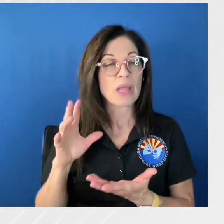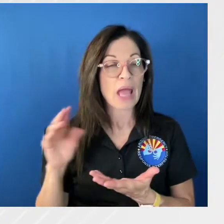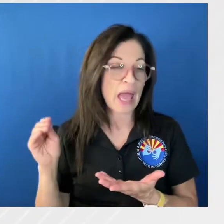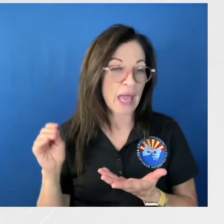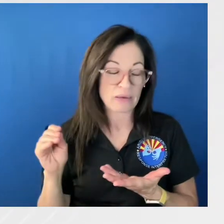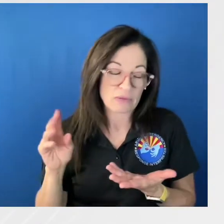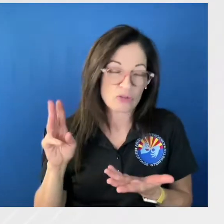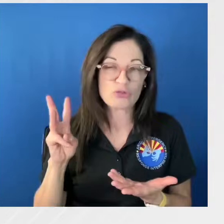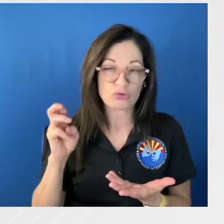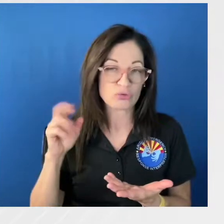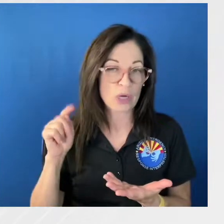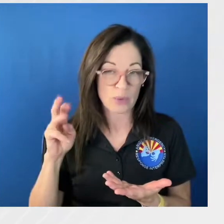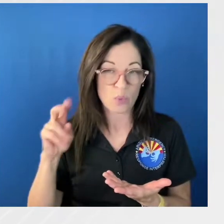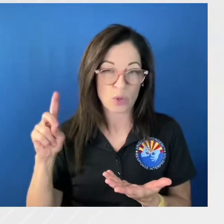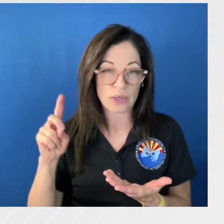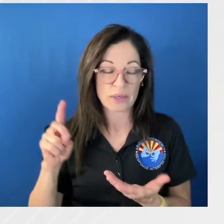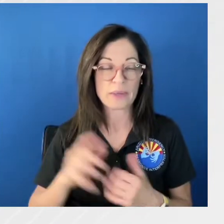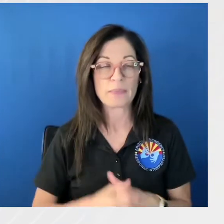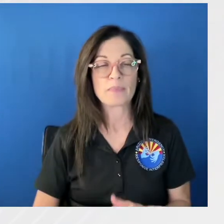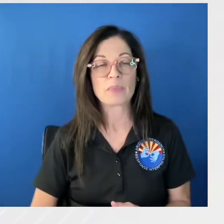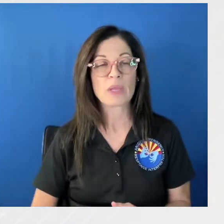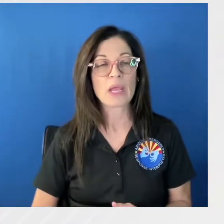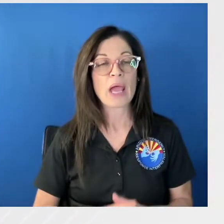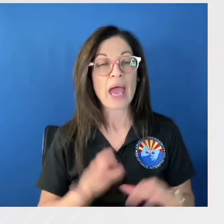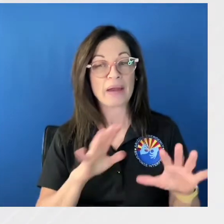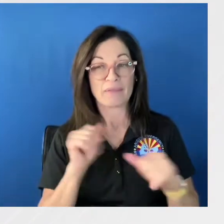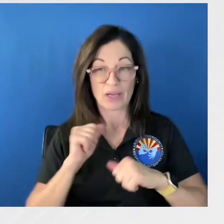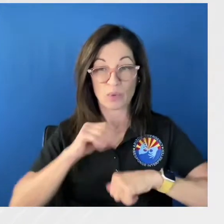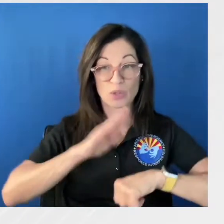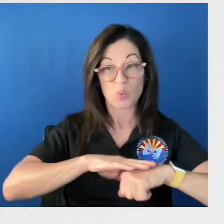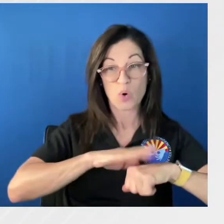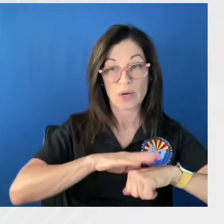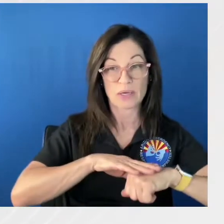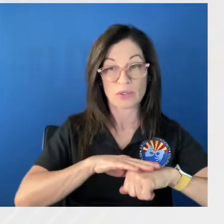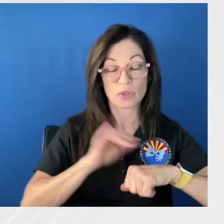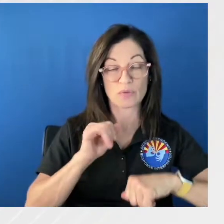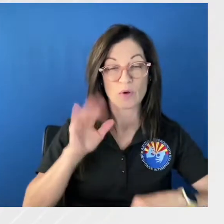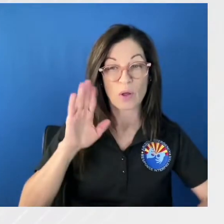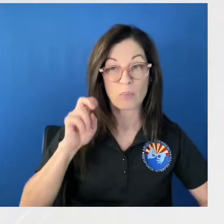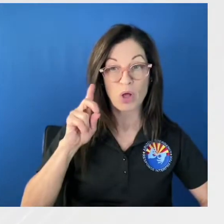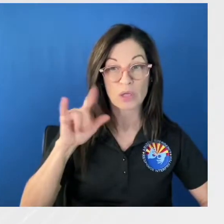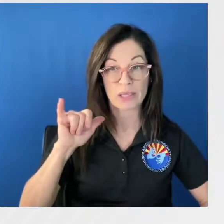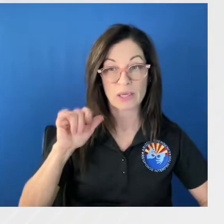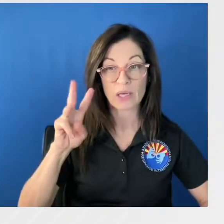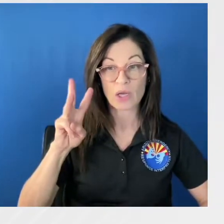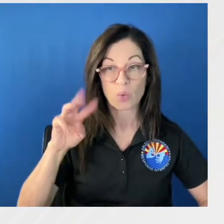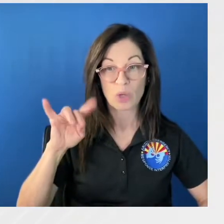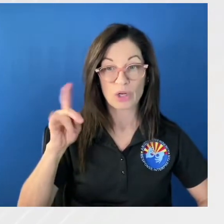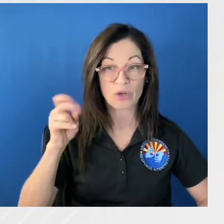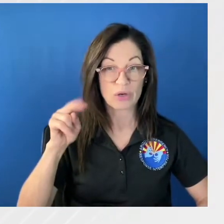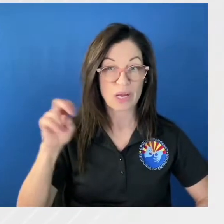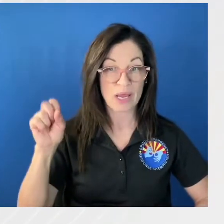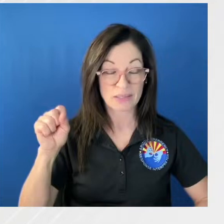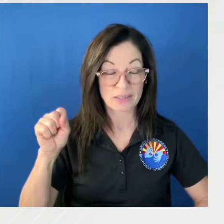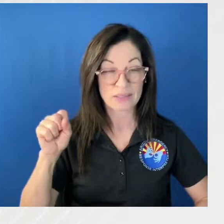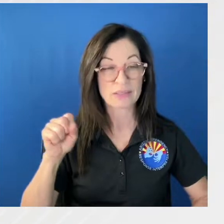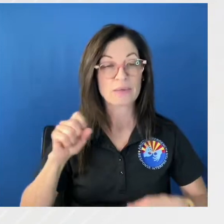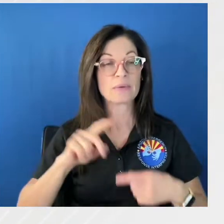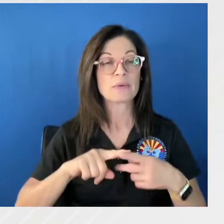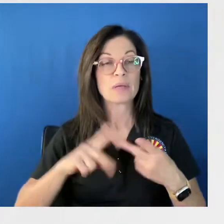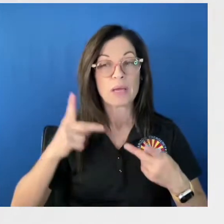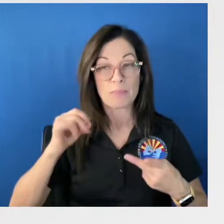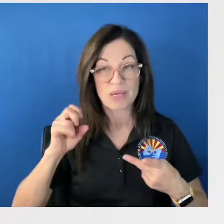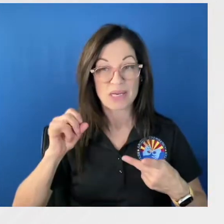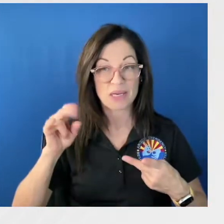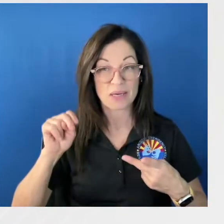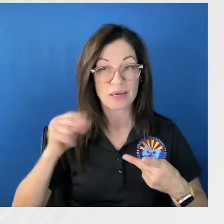Wrightwood community. And we're talking about evacuation warnings, so the Baldy Wilderness, that was spoke about here a little bit. Pinion Hills, the